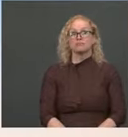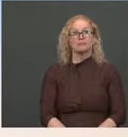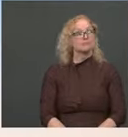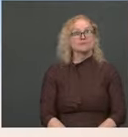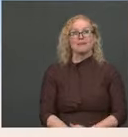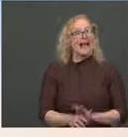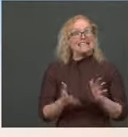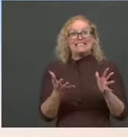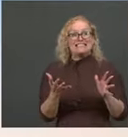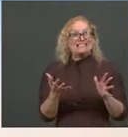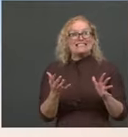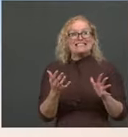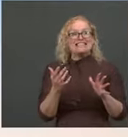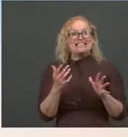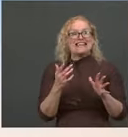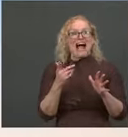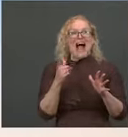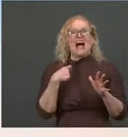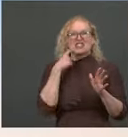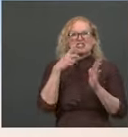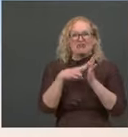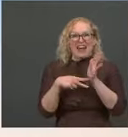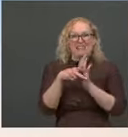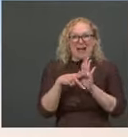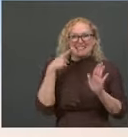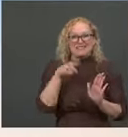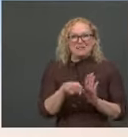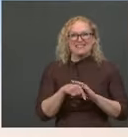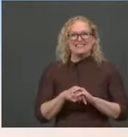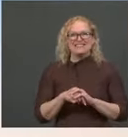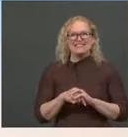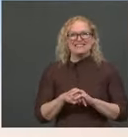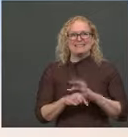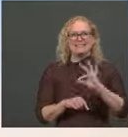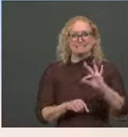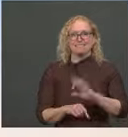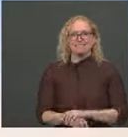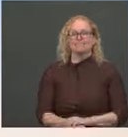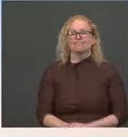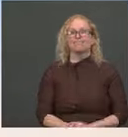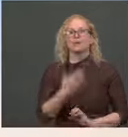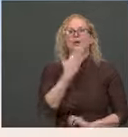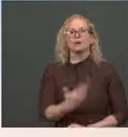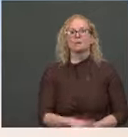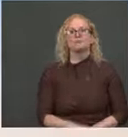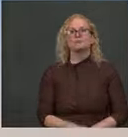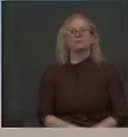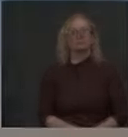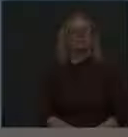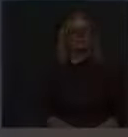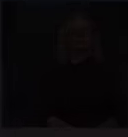I just read you what our policy is, and that's what I have to share. Thank you. Yeah. Okay. Thank you, everybody. Does the president believe